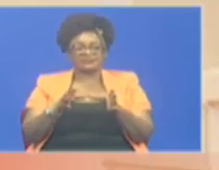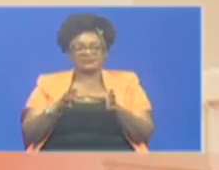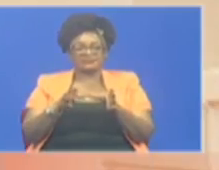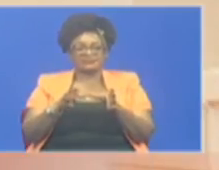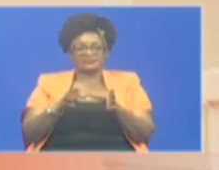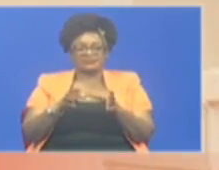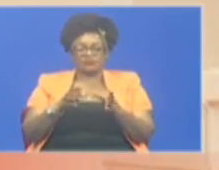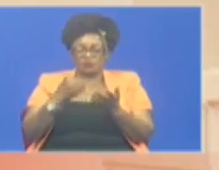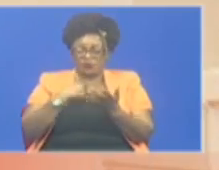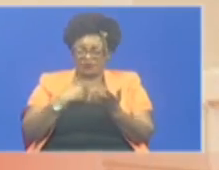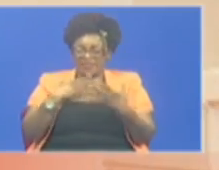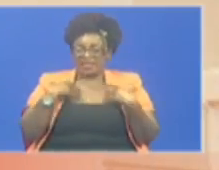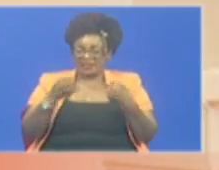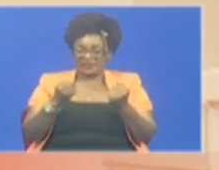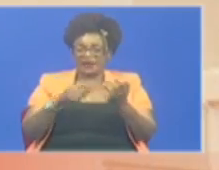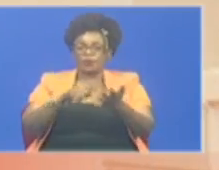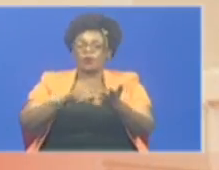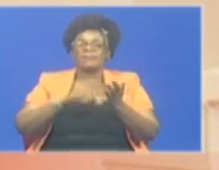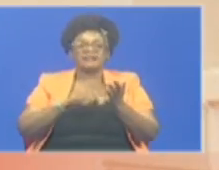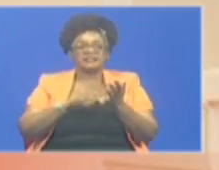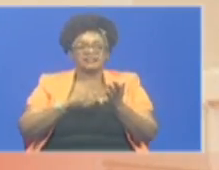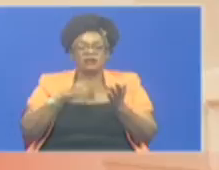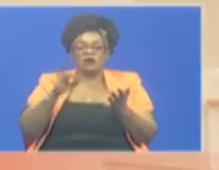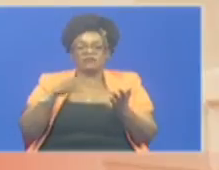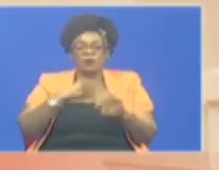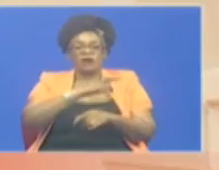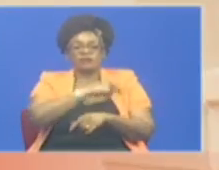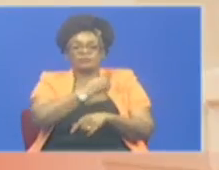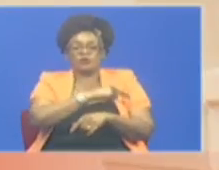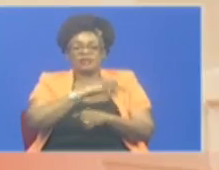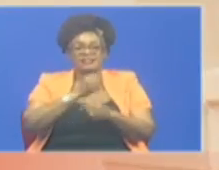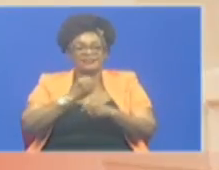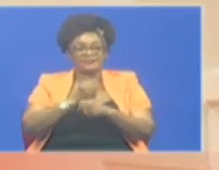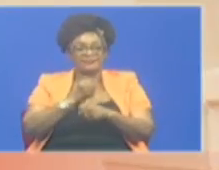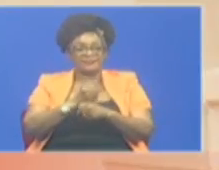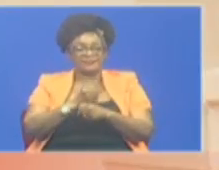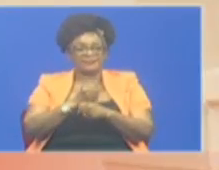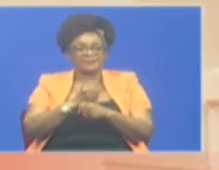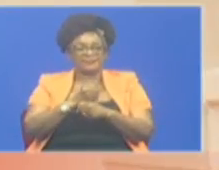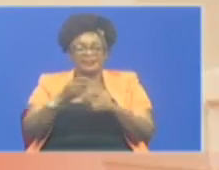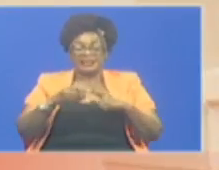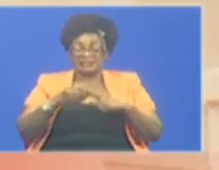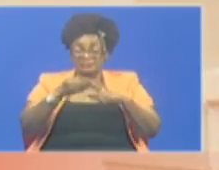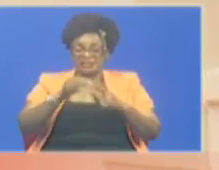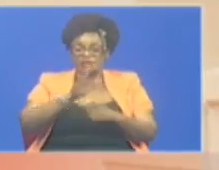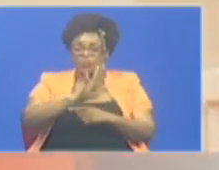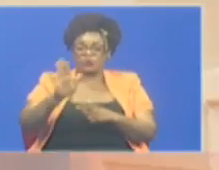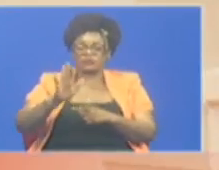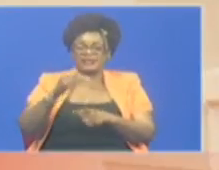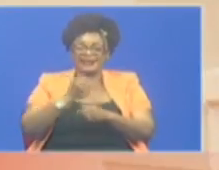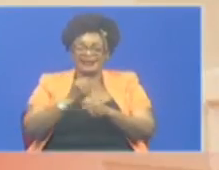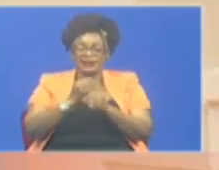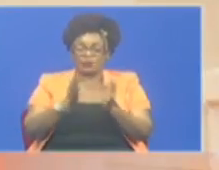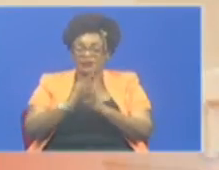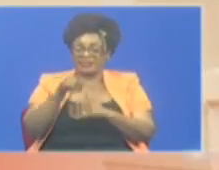requirements of our hospital staff, especially those dealing with this pandemic.